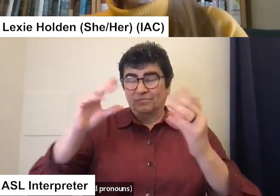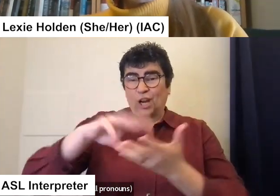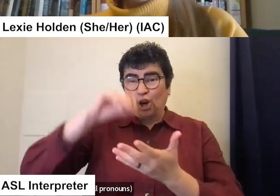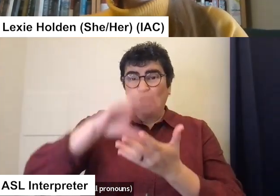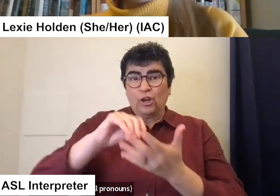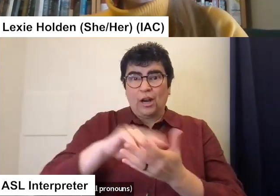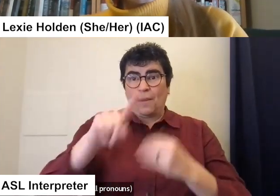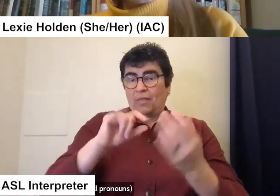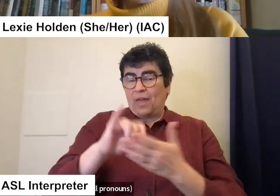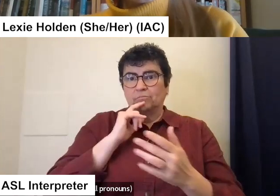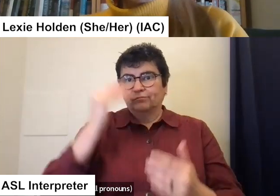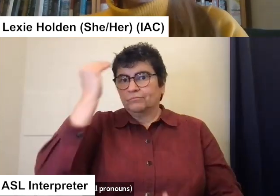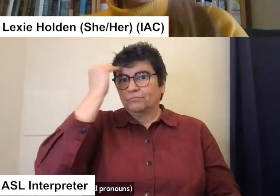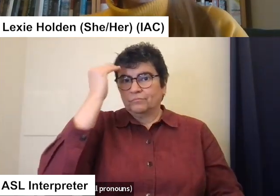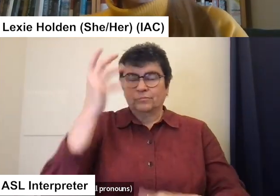knowledge, and